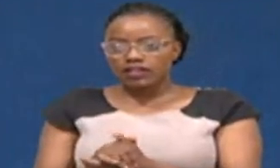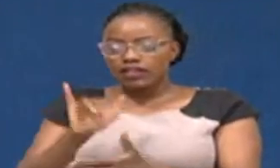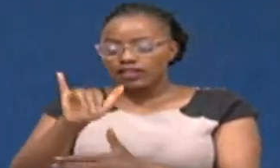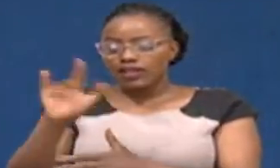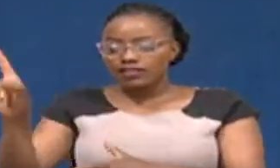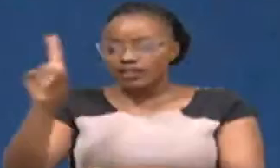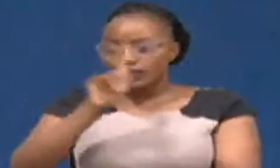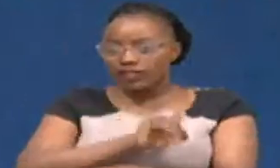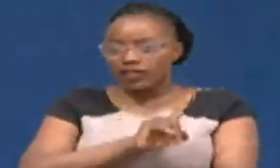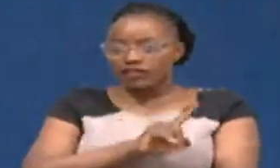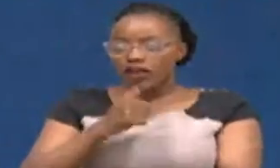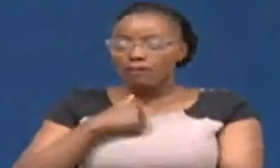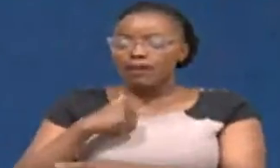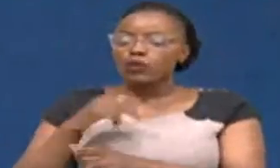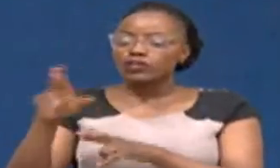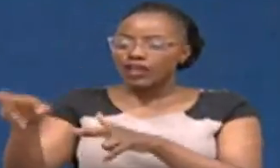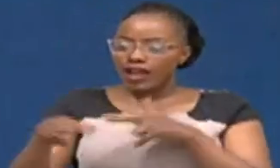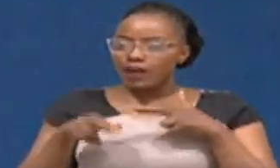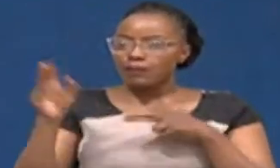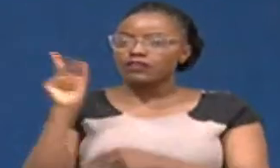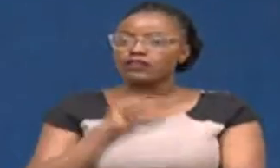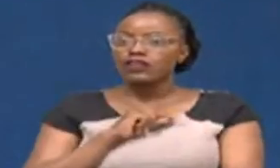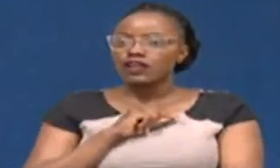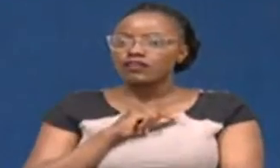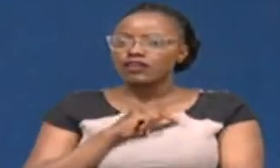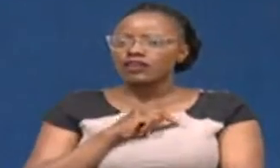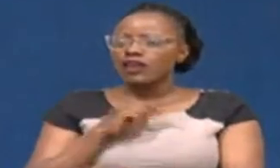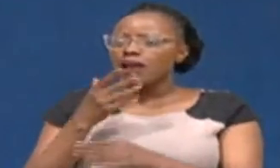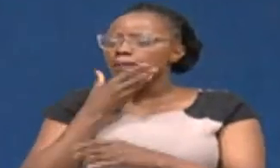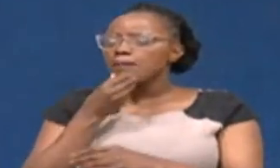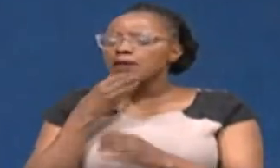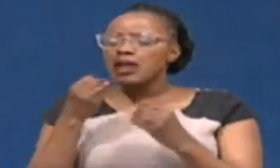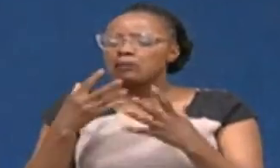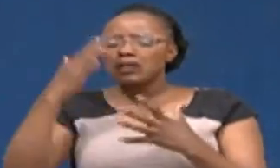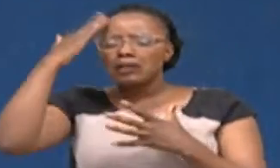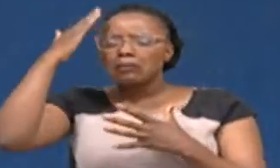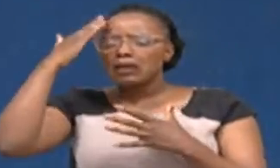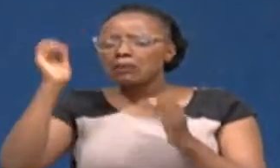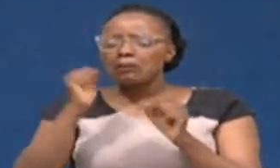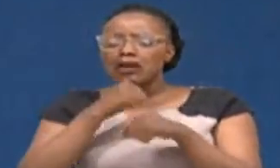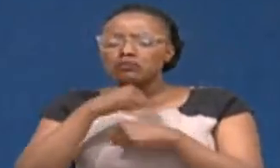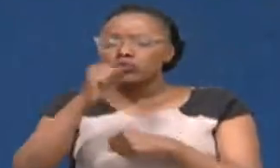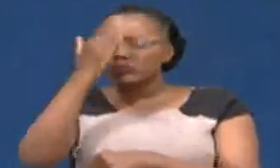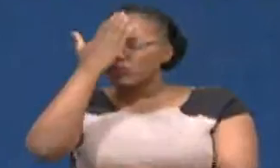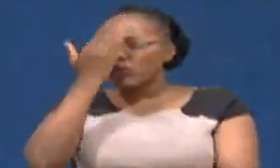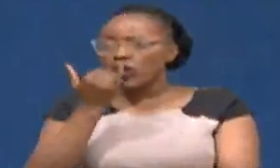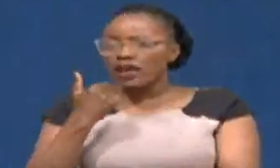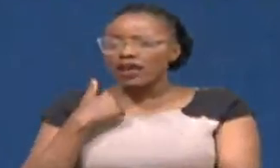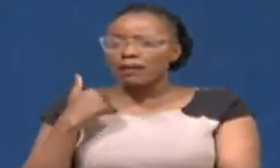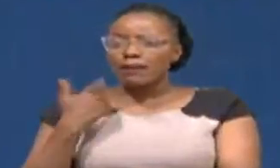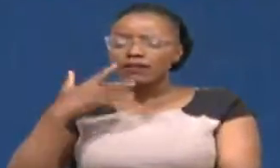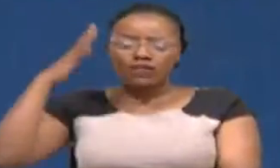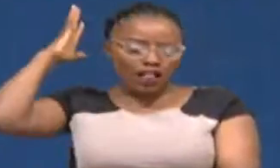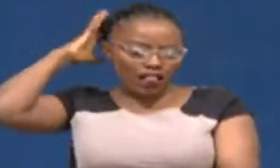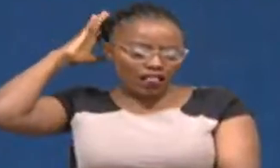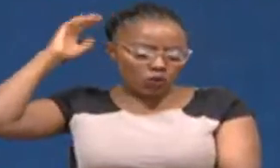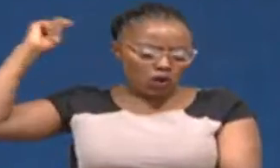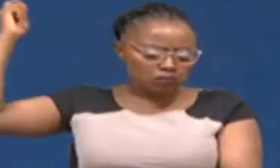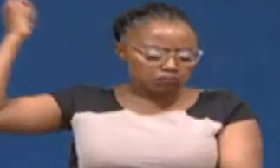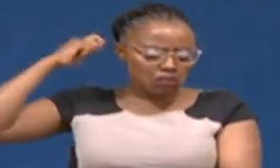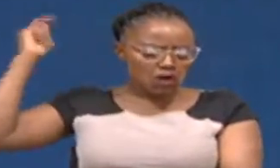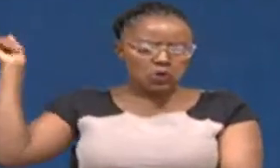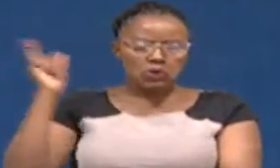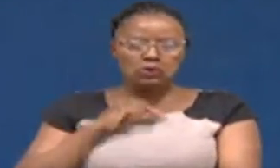And that day, I was gang raped by I don't know how many men. I can't tell because I was hit at the back of my